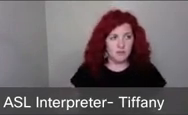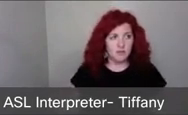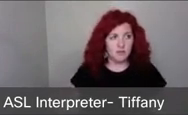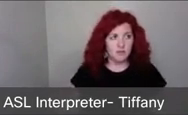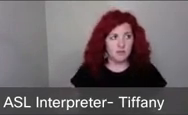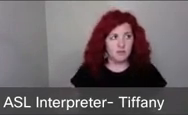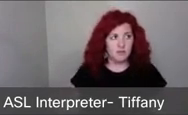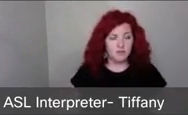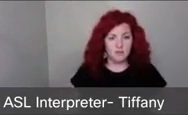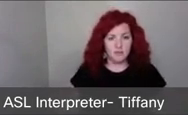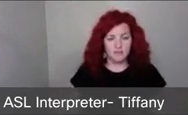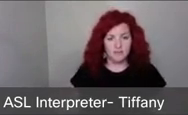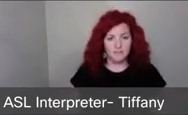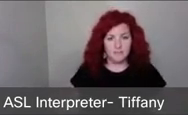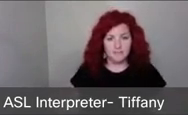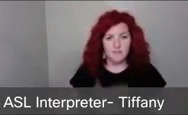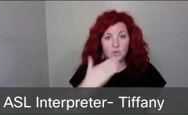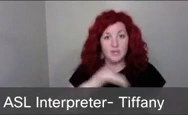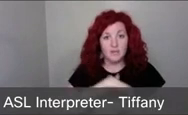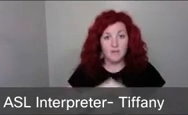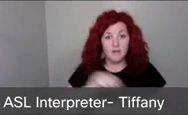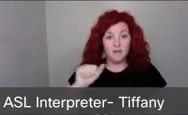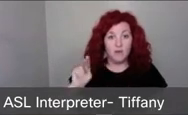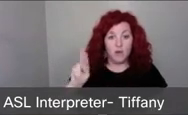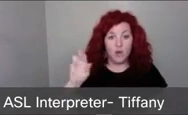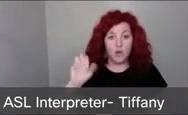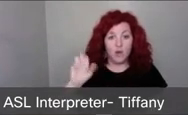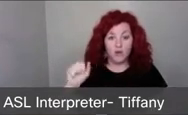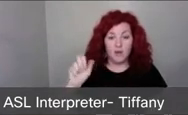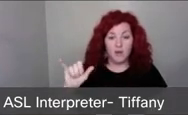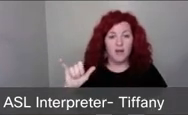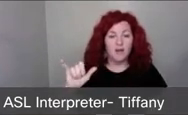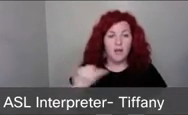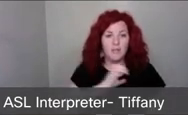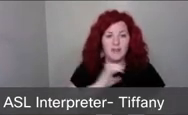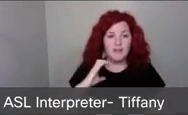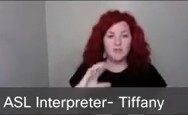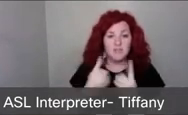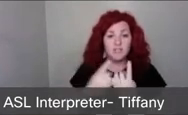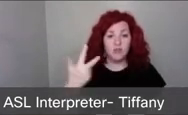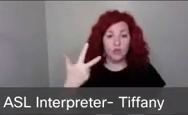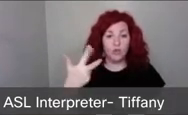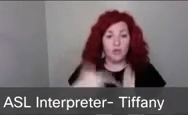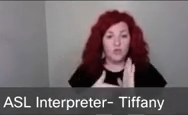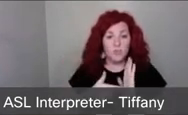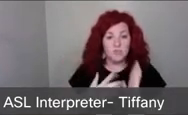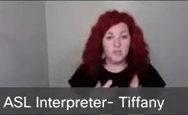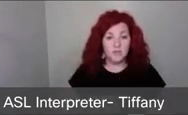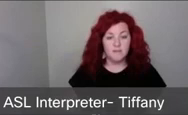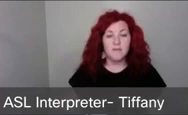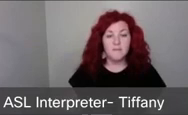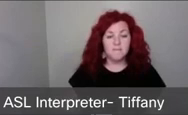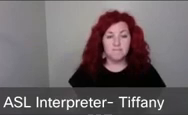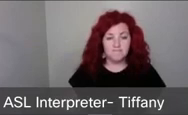my name is Aubrey O'Day. I'm one of the council, District 3 representative. As